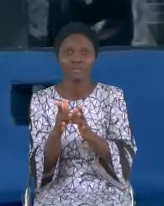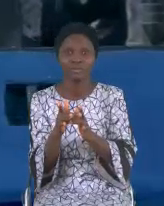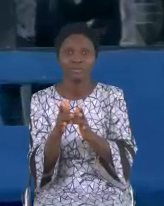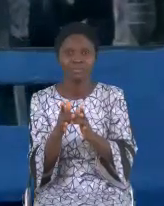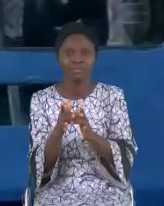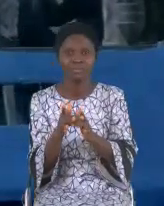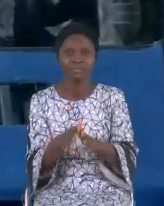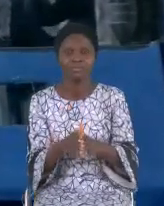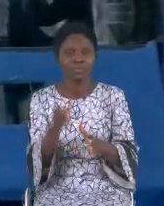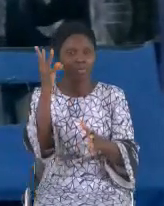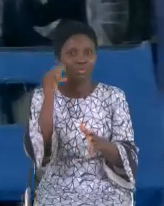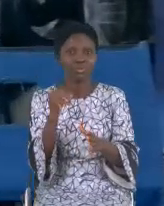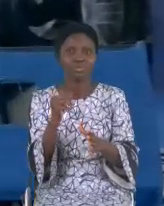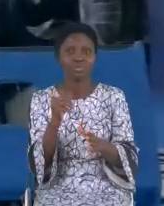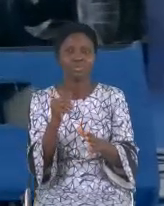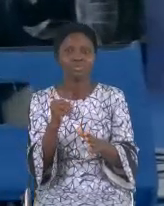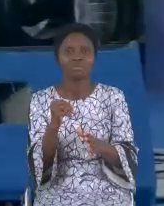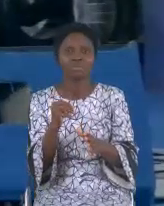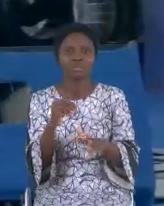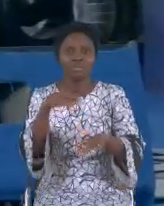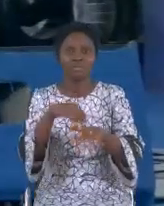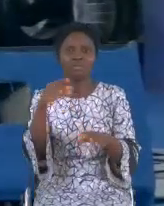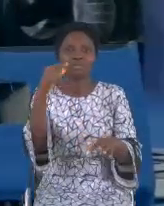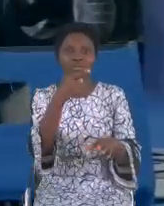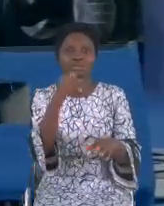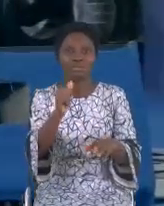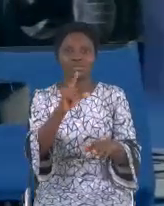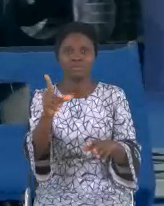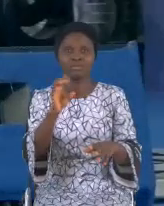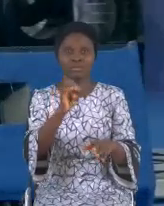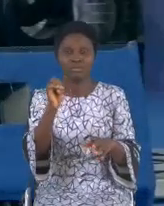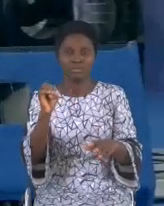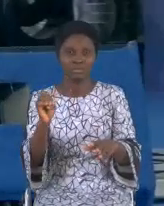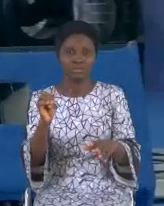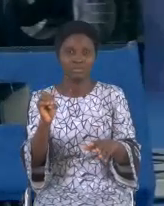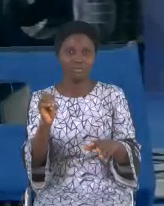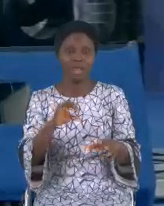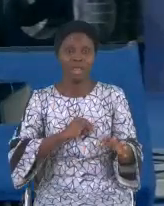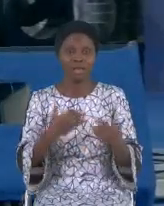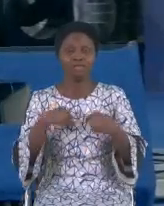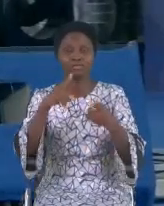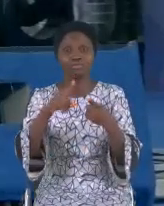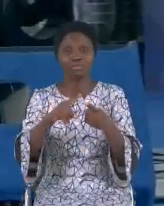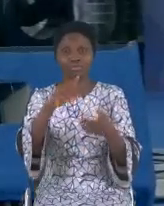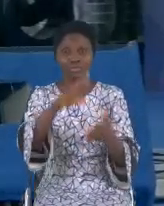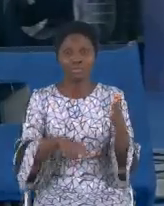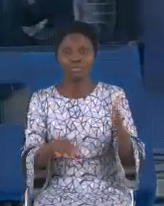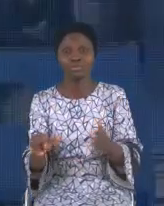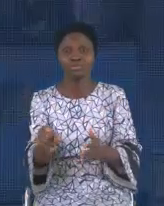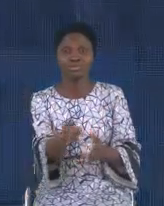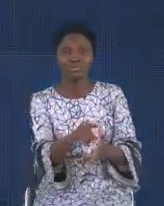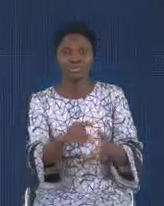of Galilee. And to read this story because it has a message for